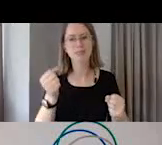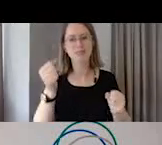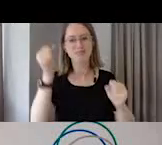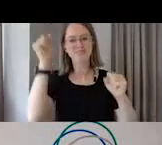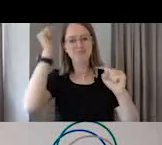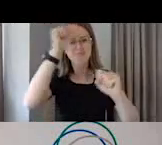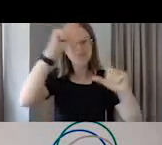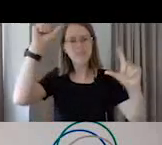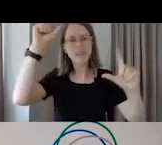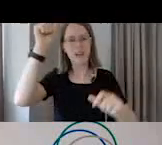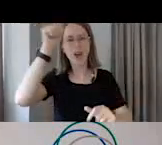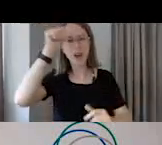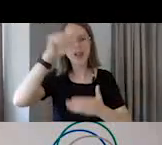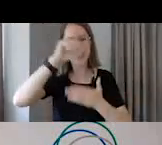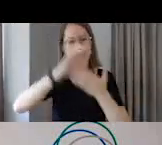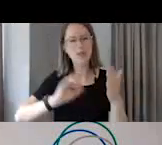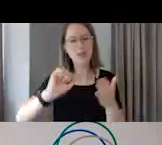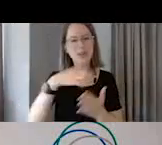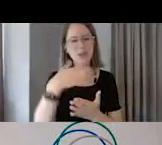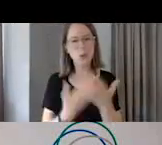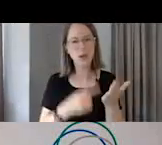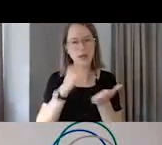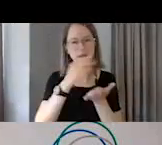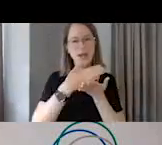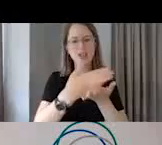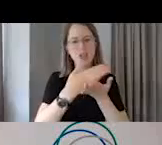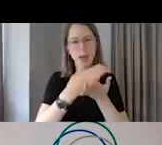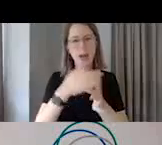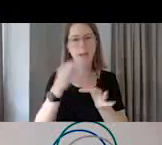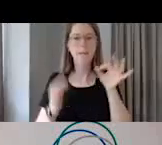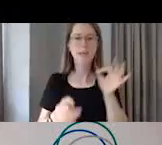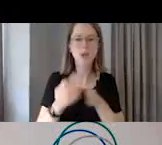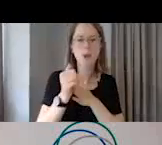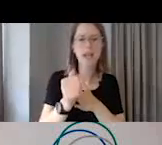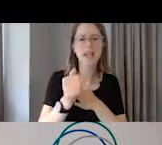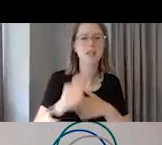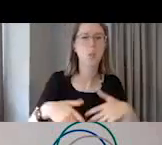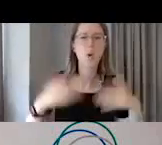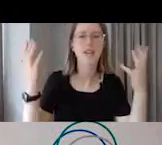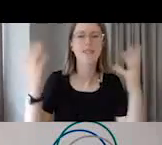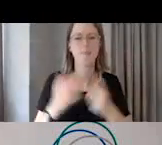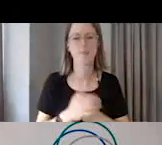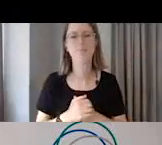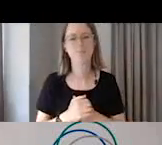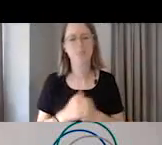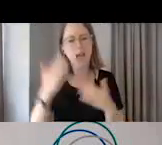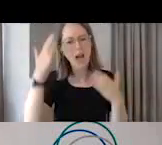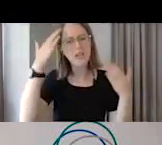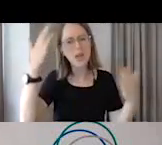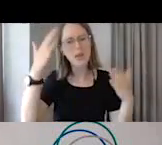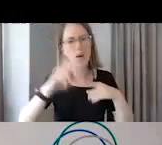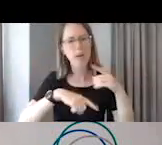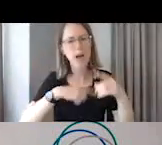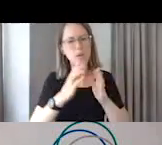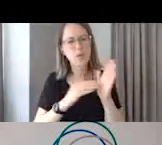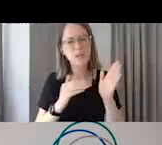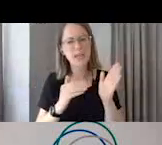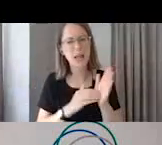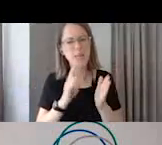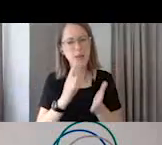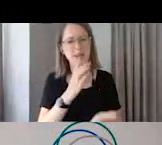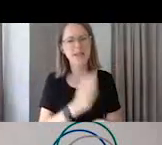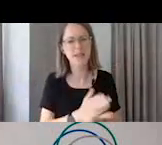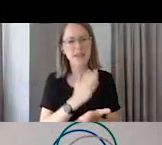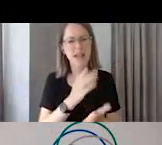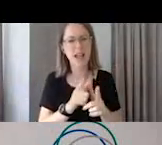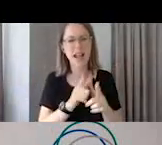experience and can tell their story and can be political leaders or whatever. But I don't know about New Zealand, but definitely that